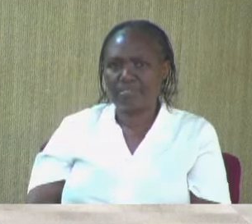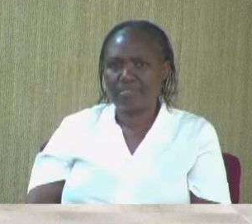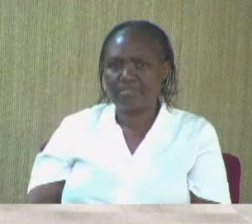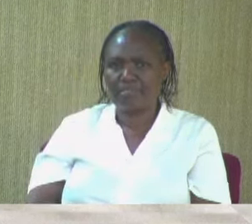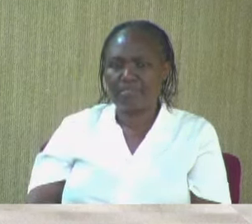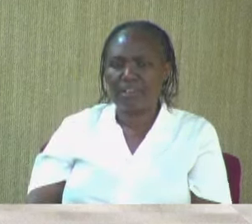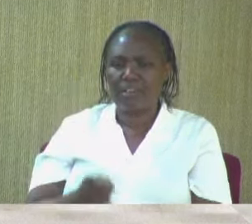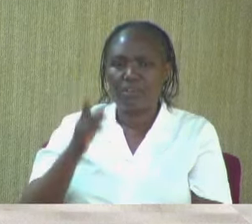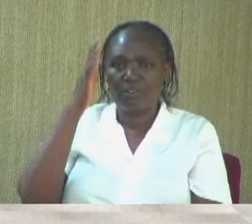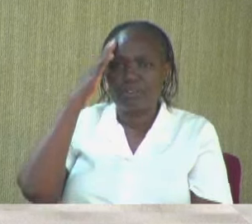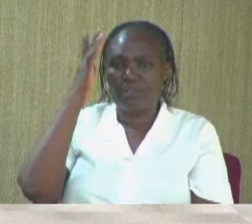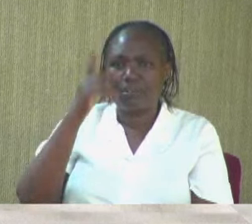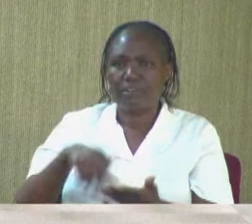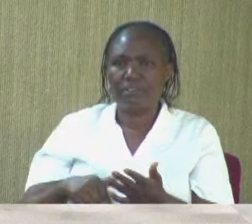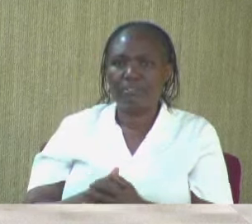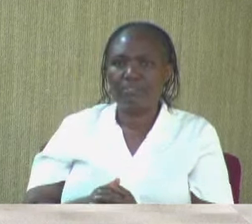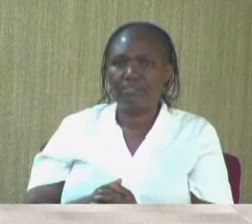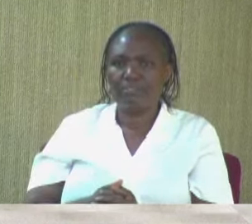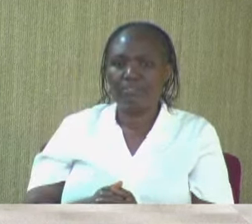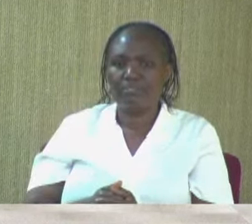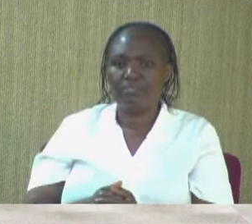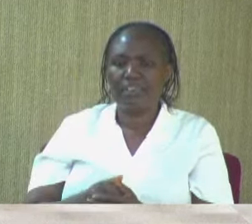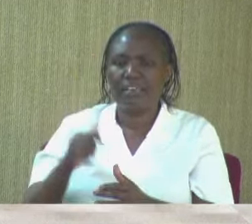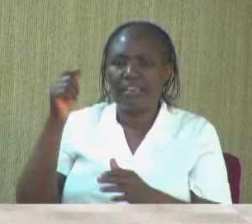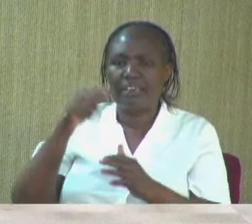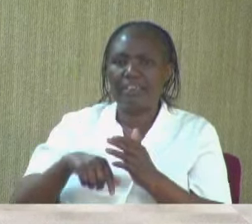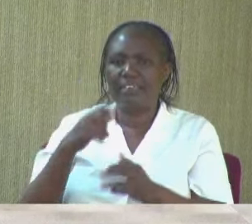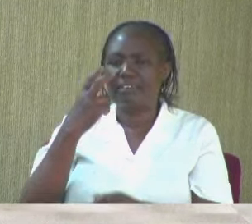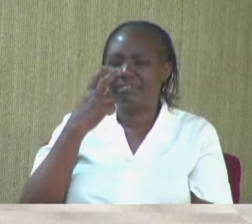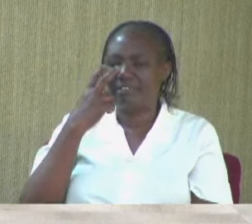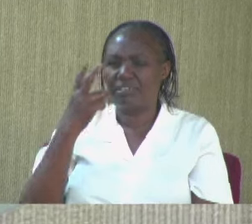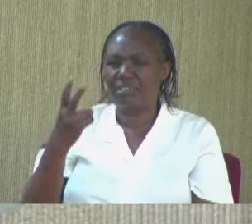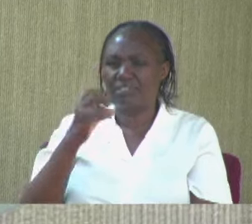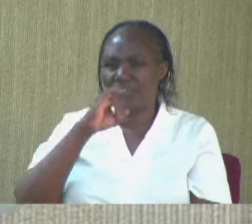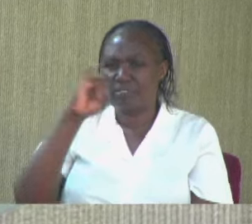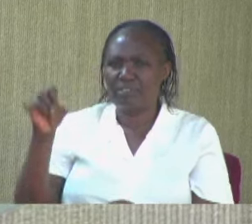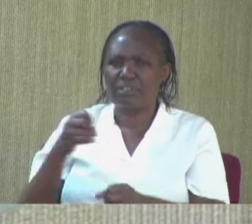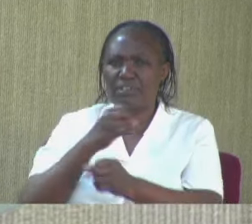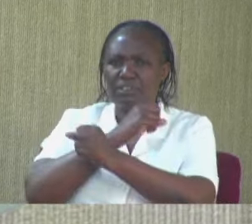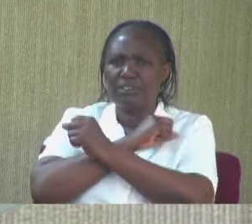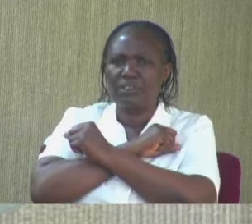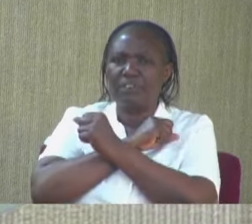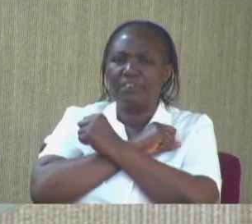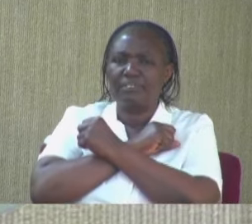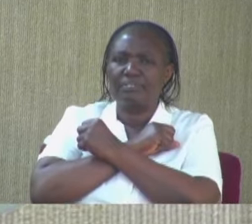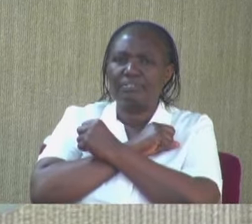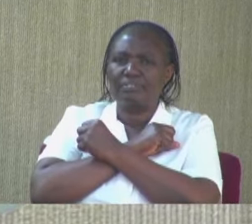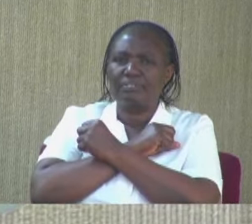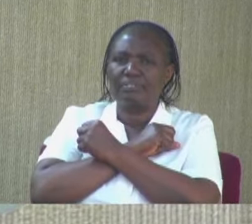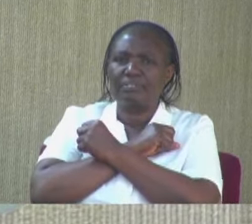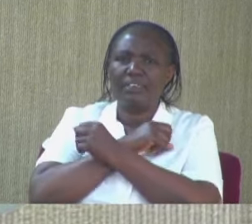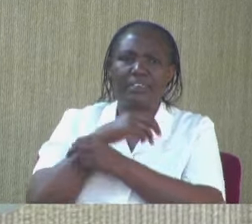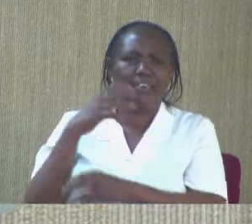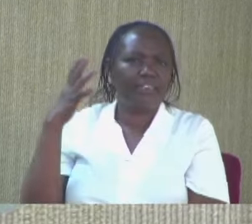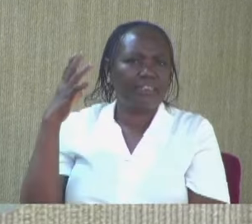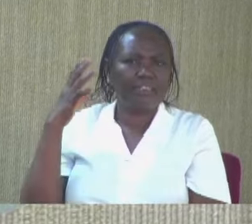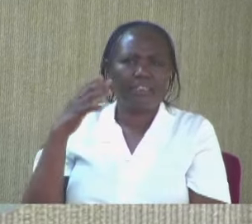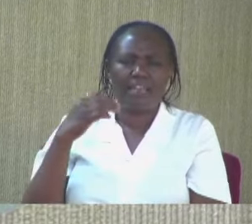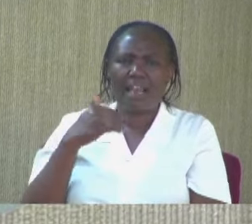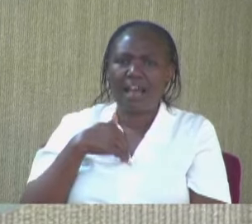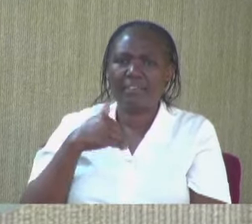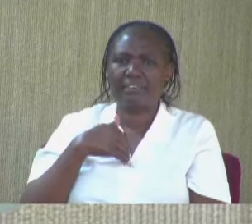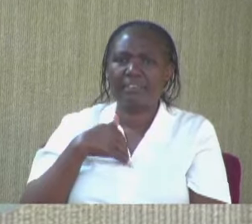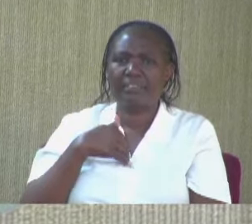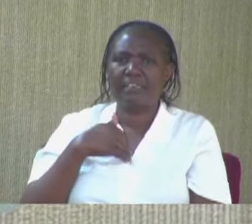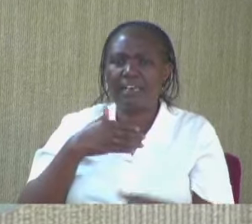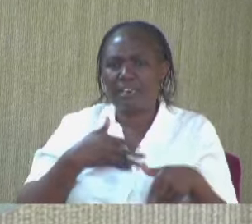Did you know that in the visions of John, the Revelator, he had the opportunity